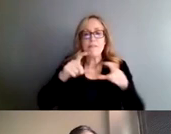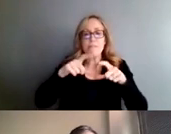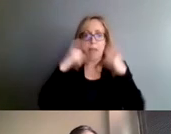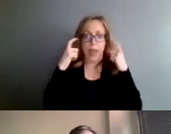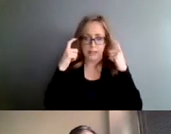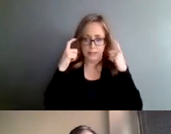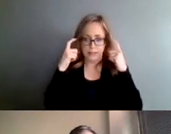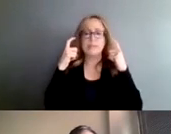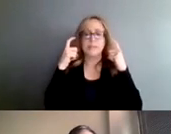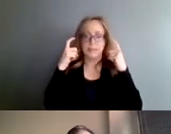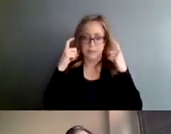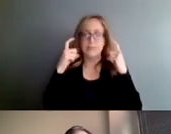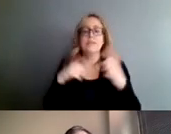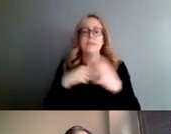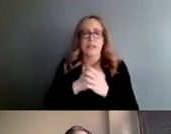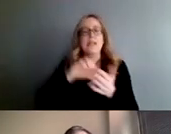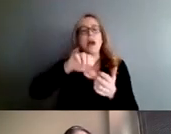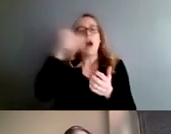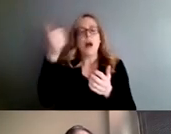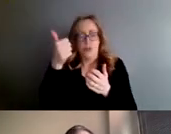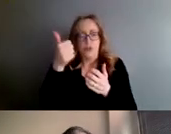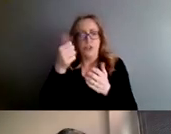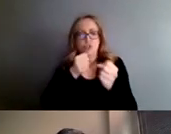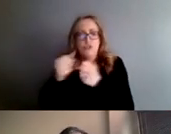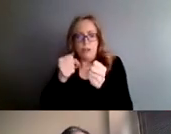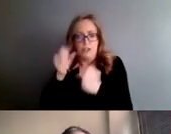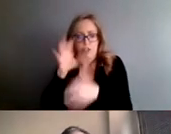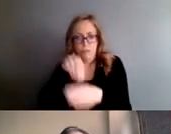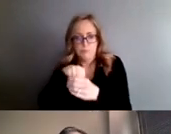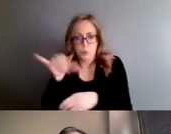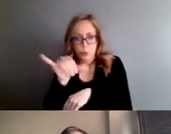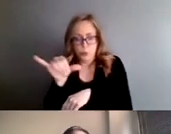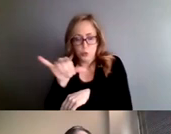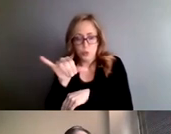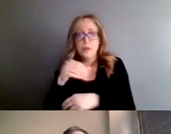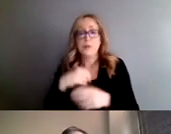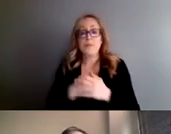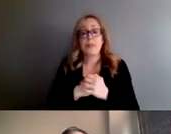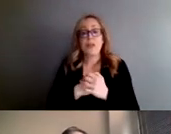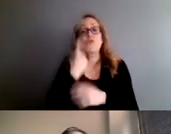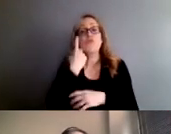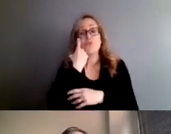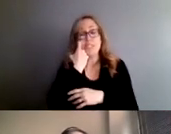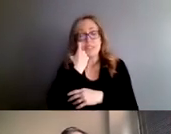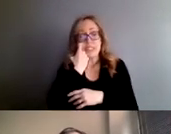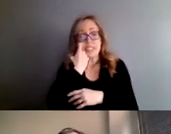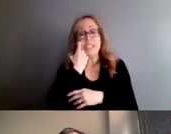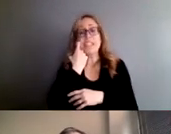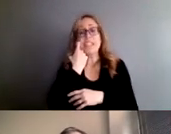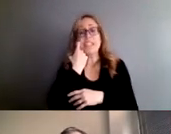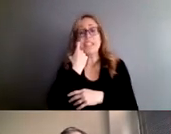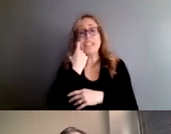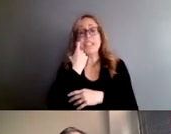other mitigation strategies are in place. And recently, there's been